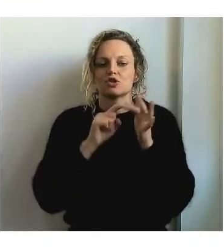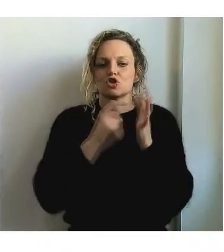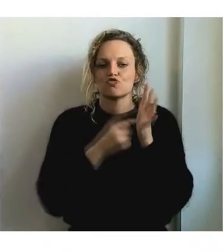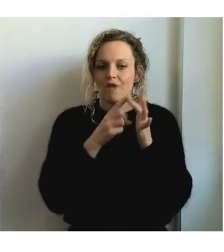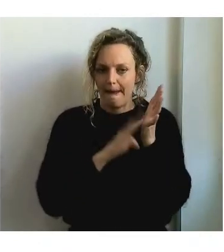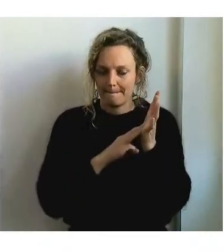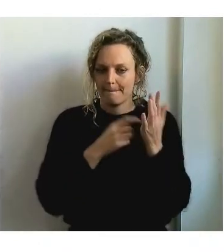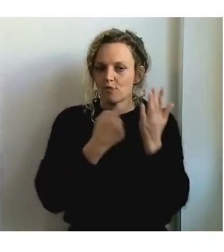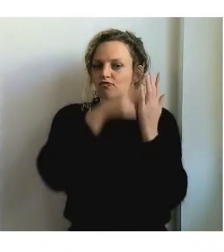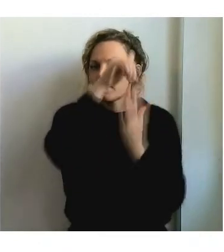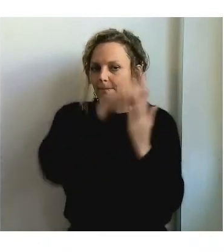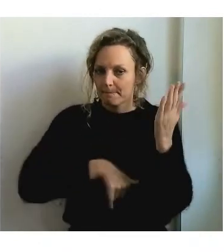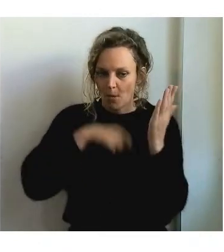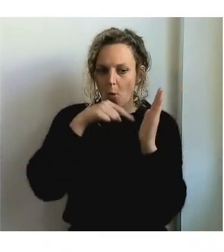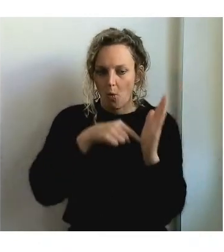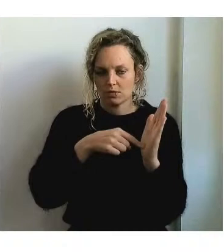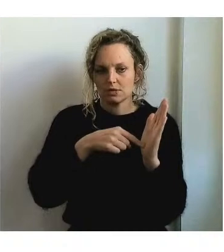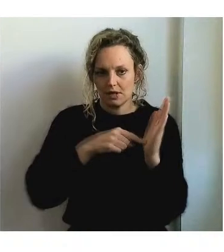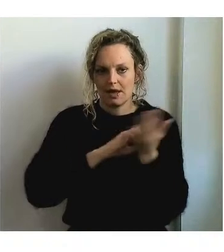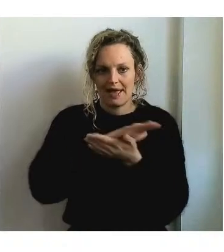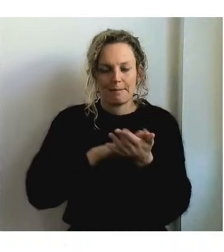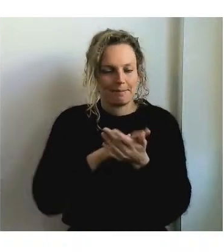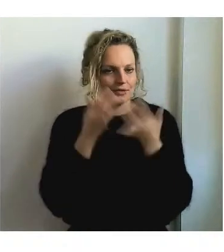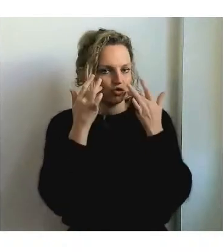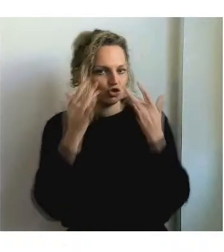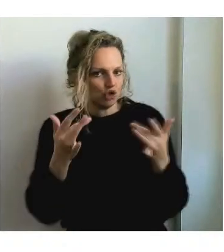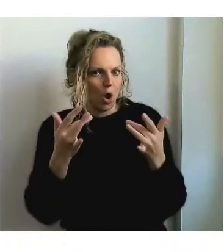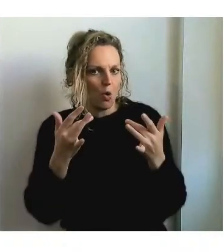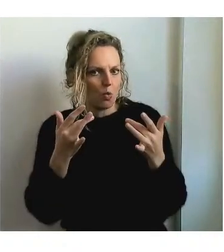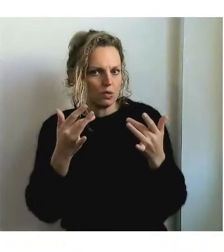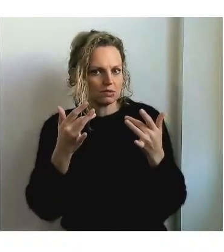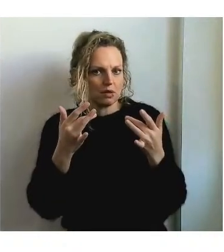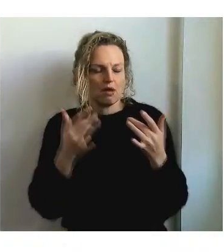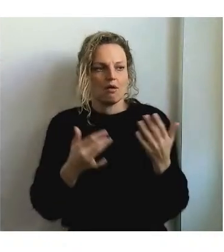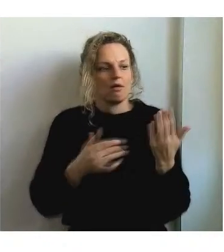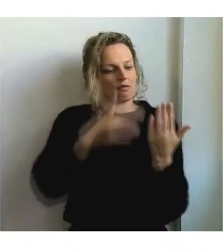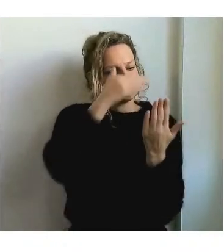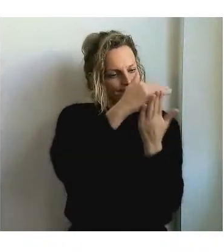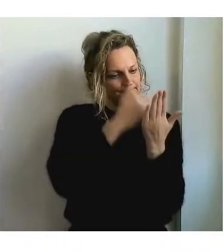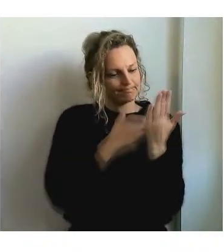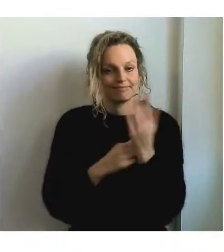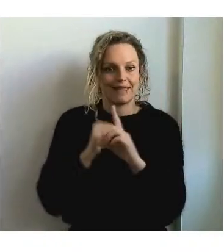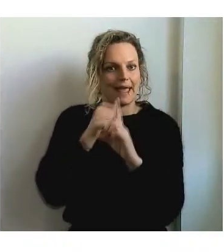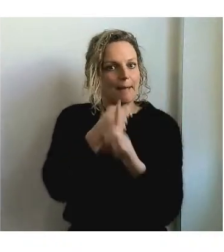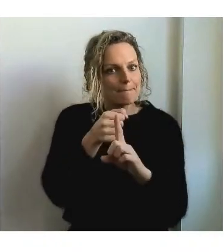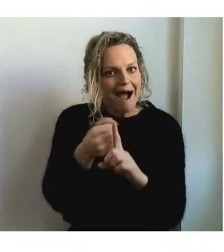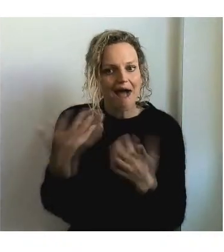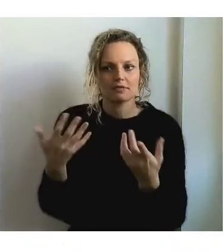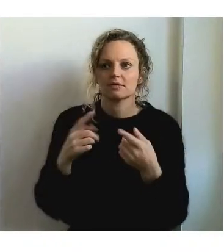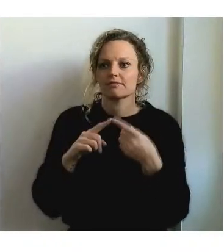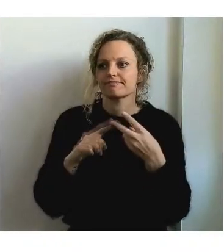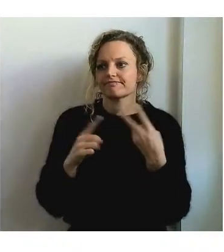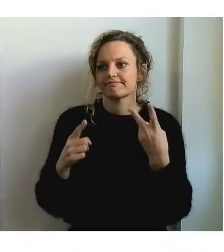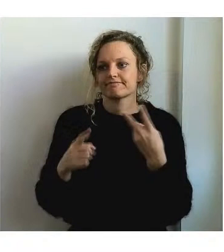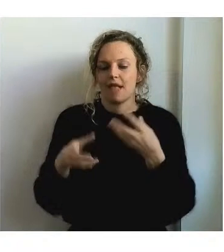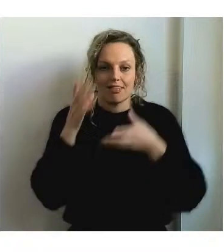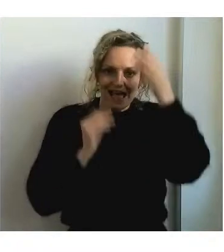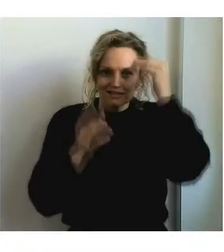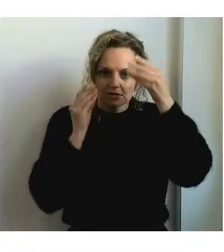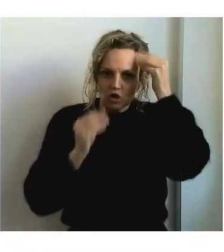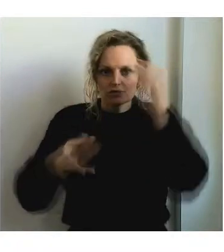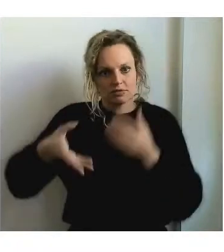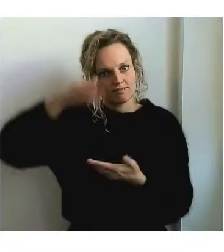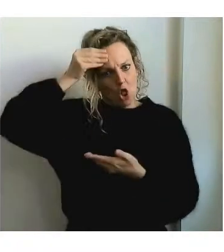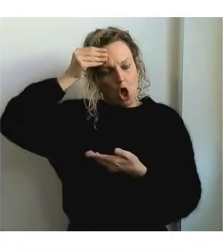immediate impact and the lessons that we learned through those first months,